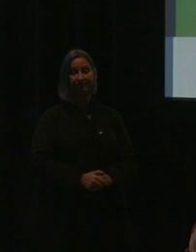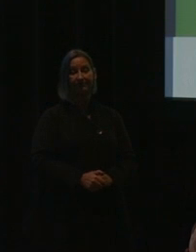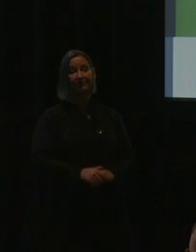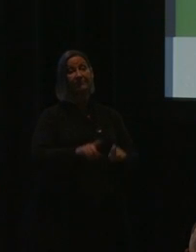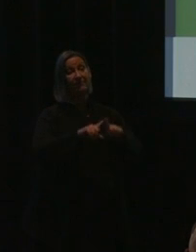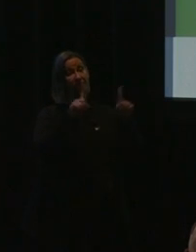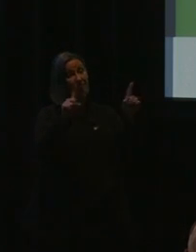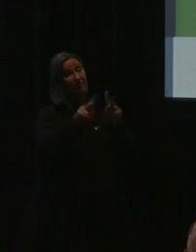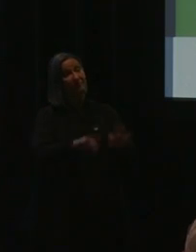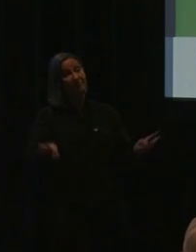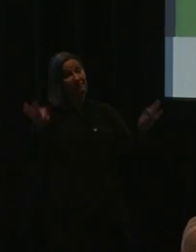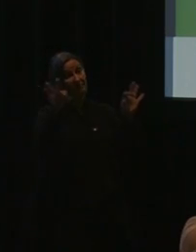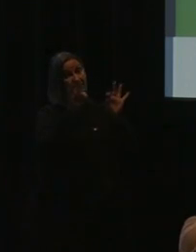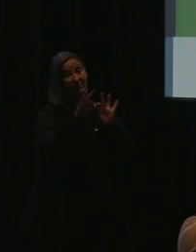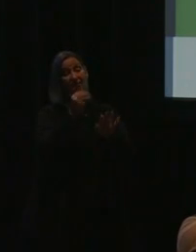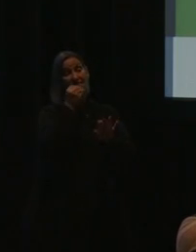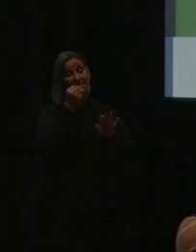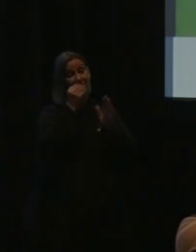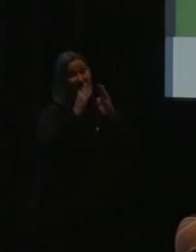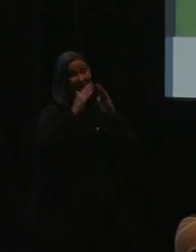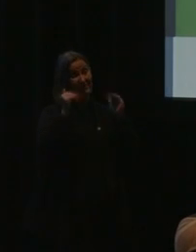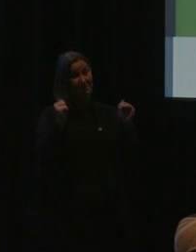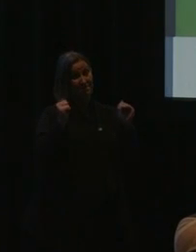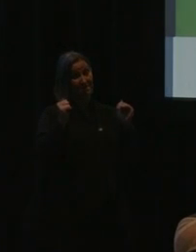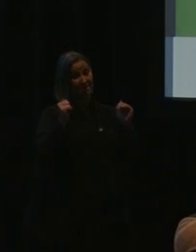But they're very important. Food systems